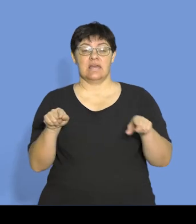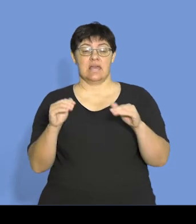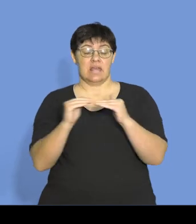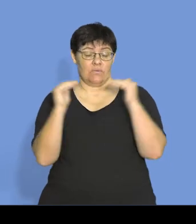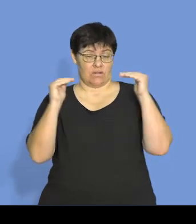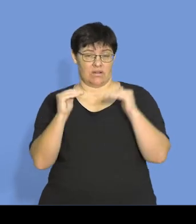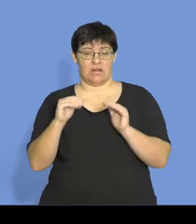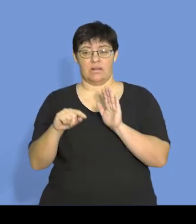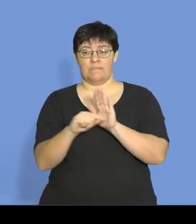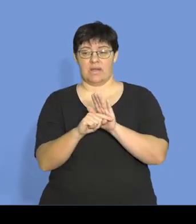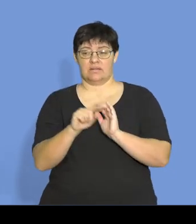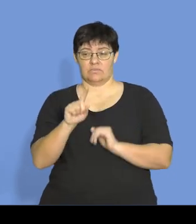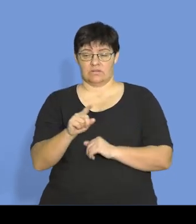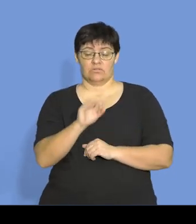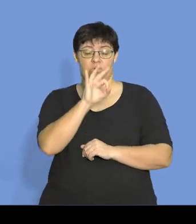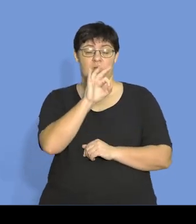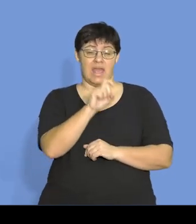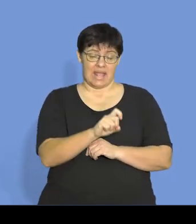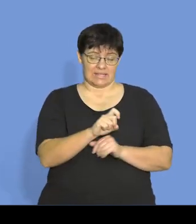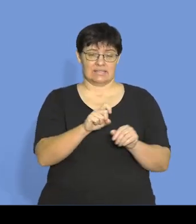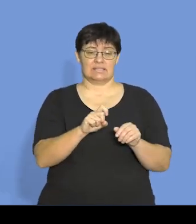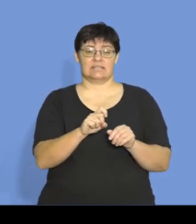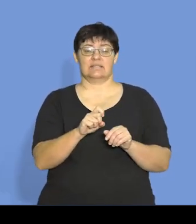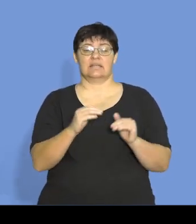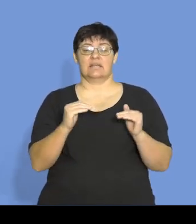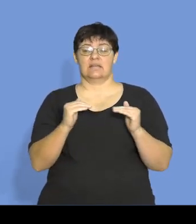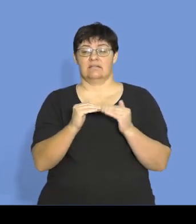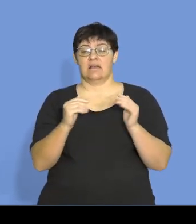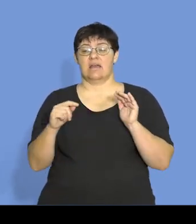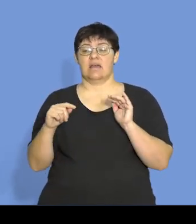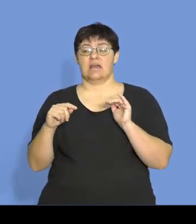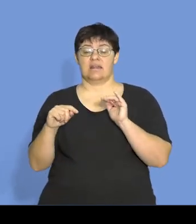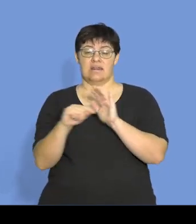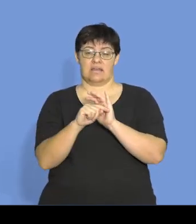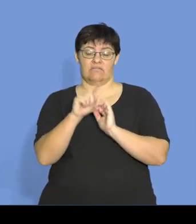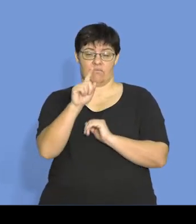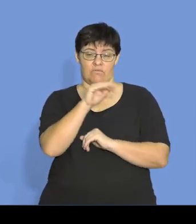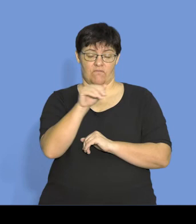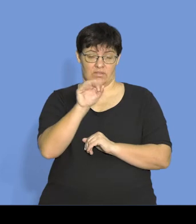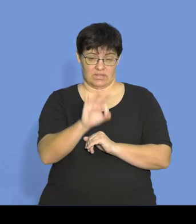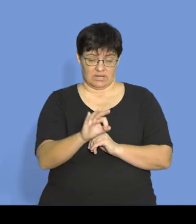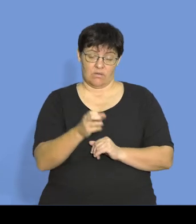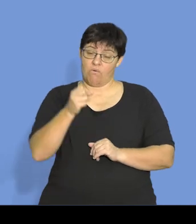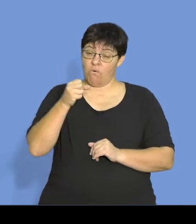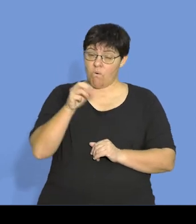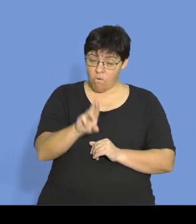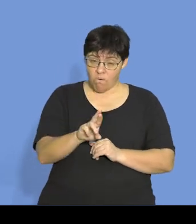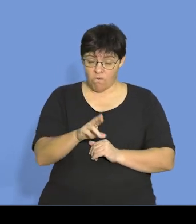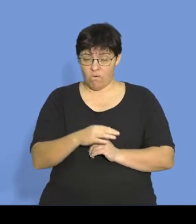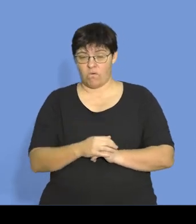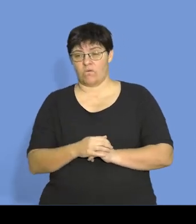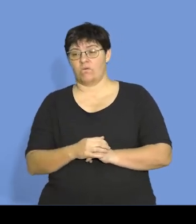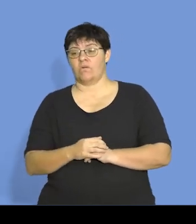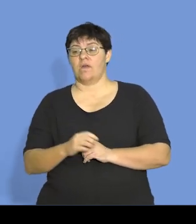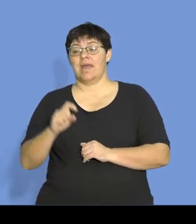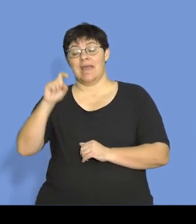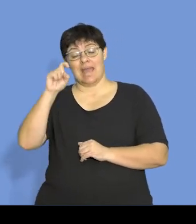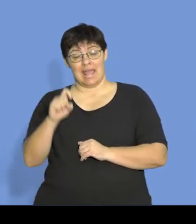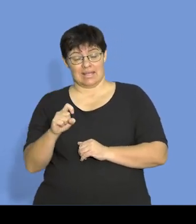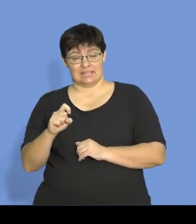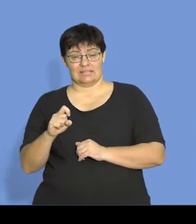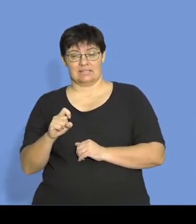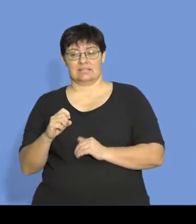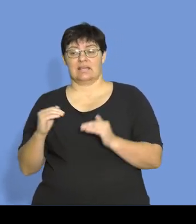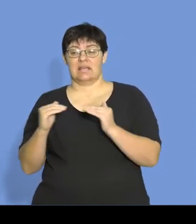to -1, meaning x is equal to -1 over 3, or my x will